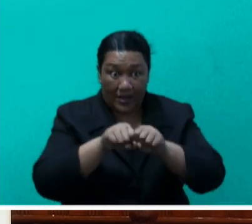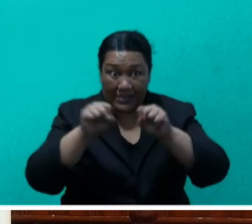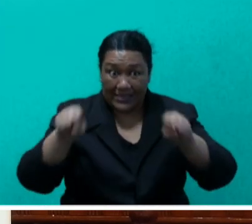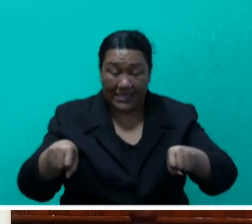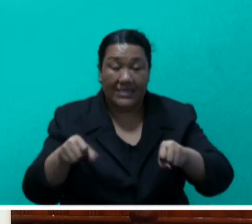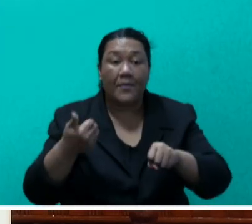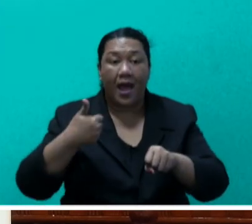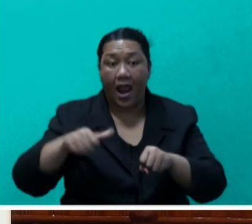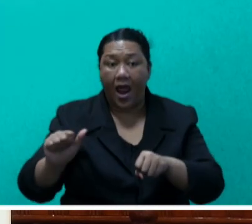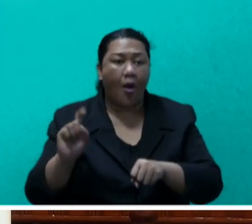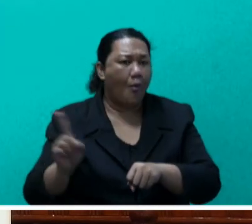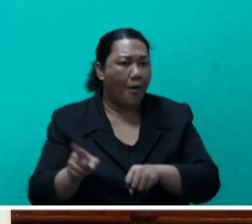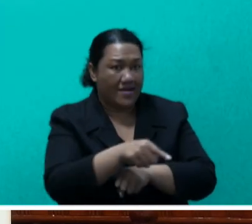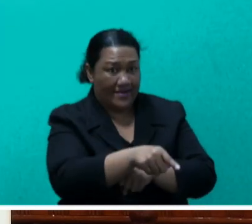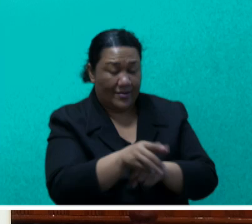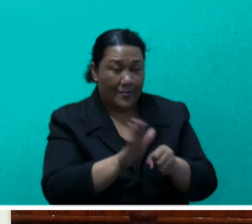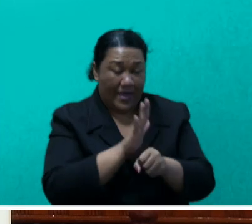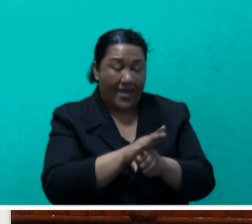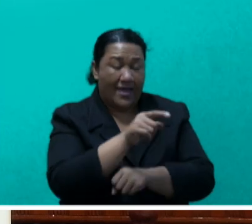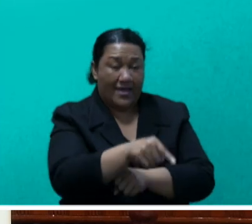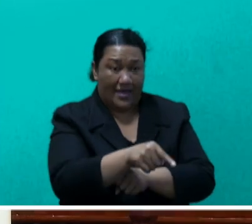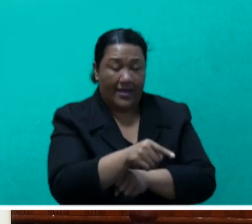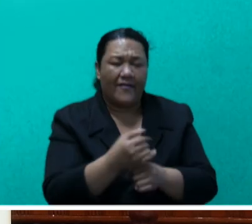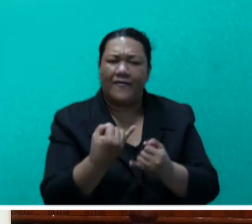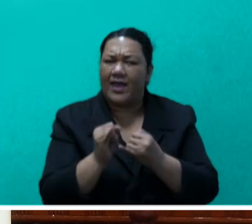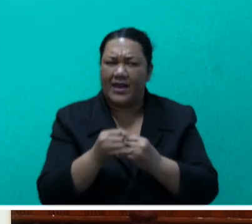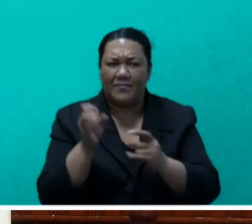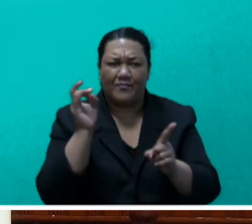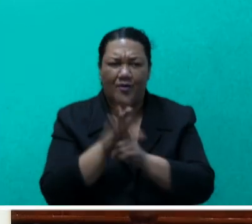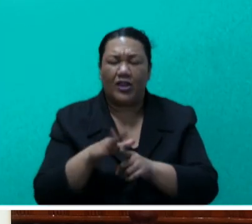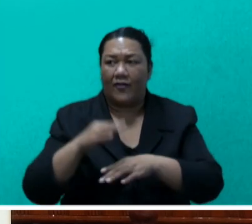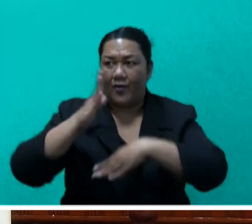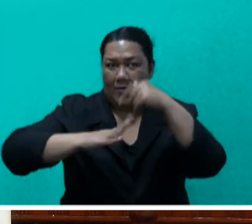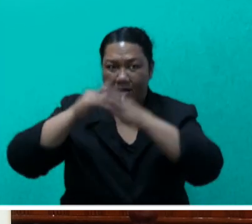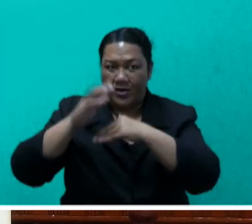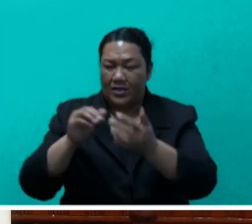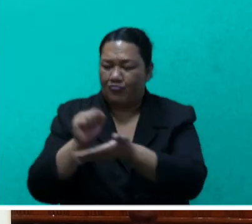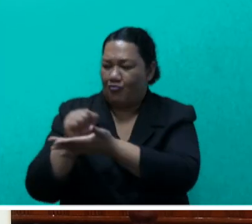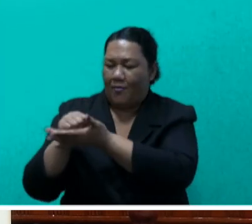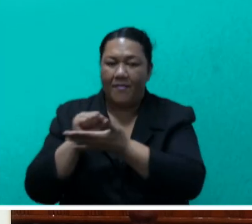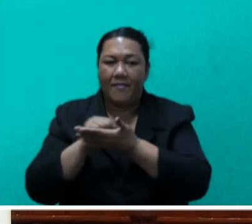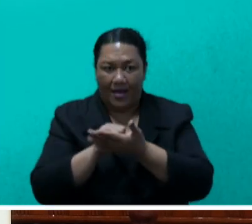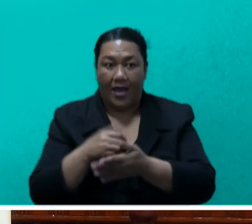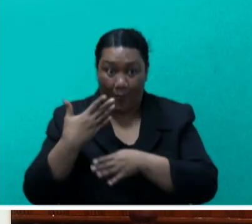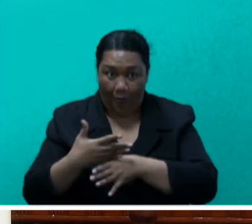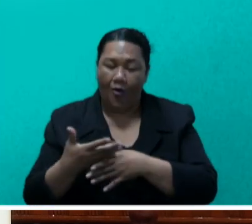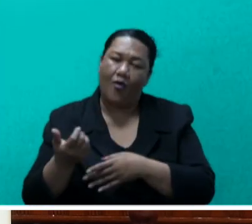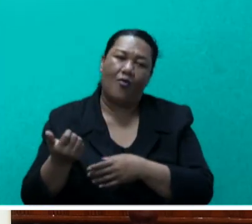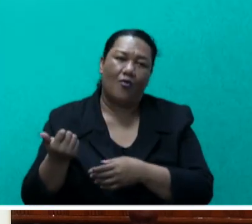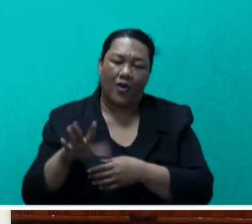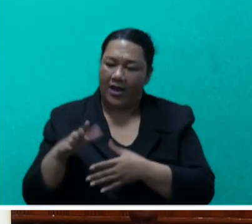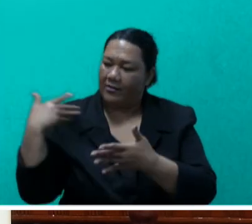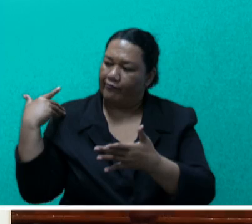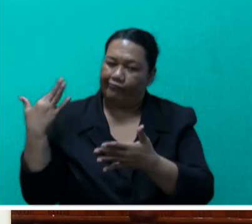around the museum infrastructure is critical, and works have also begun. The